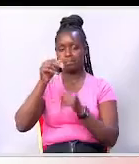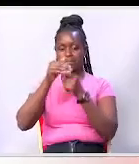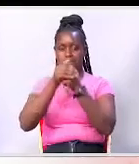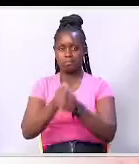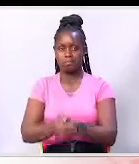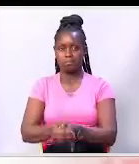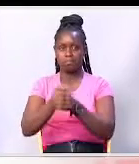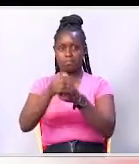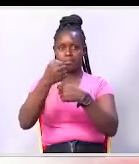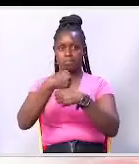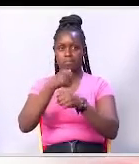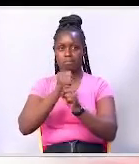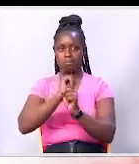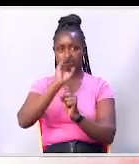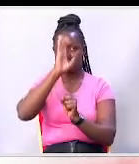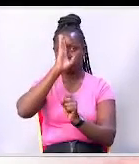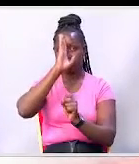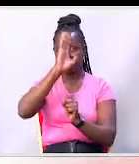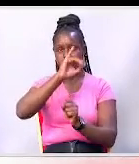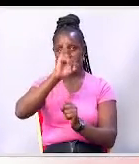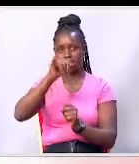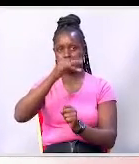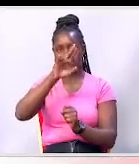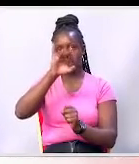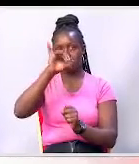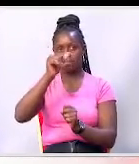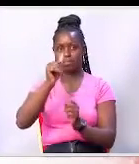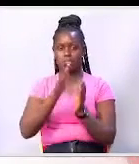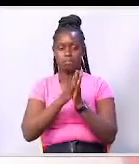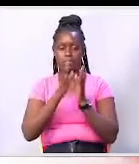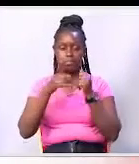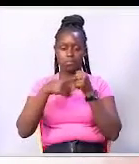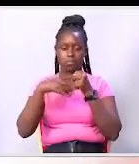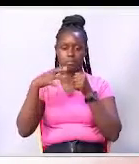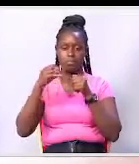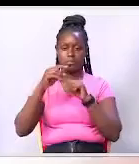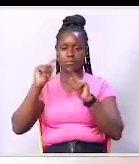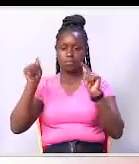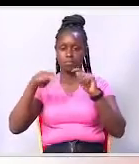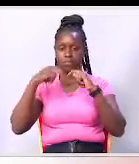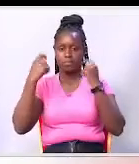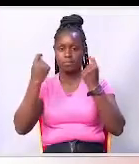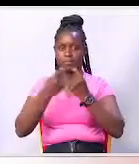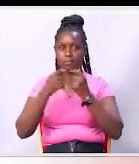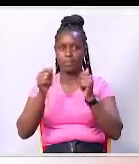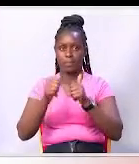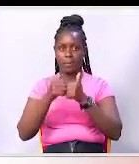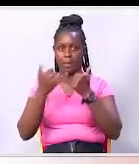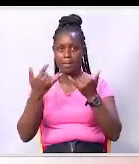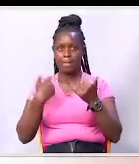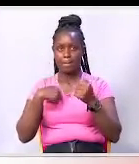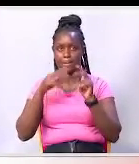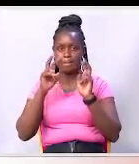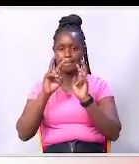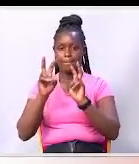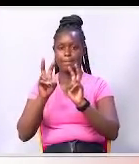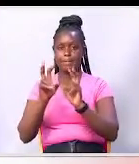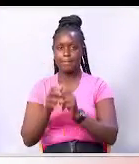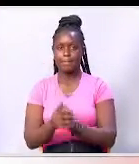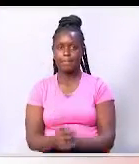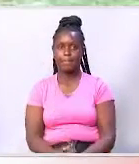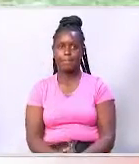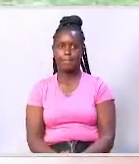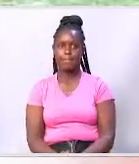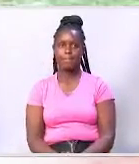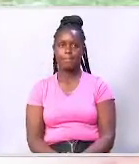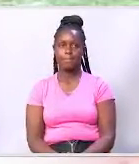served off on Sunday in Juja with over 16 teams taking part. Samira Muhammad takes a look.